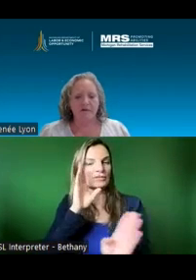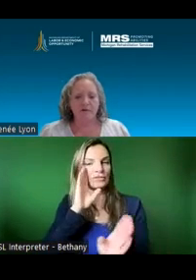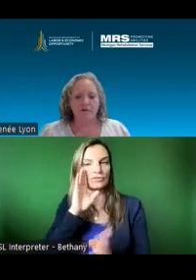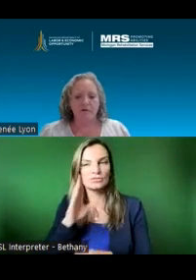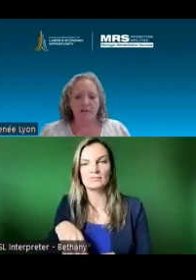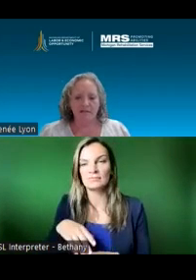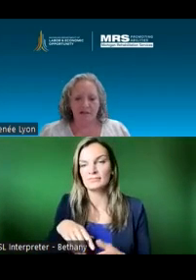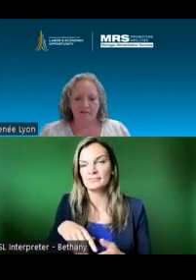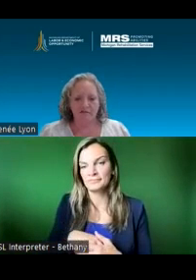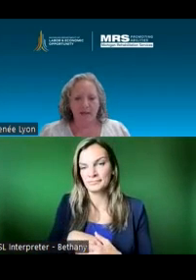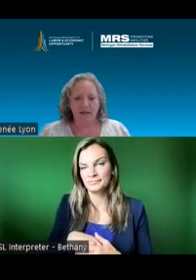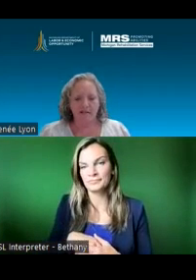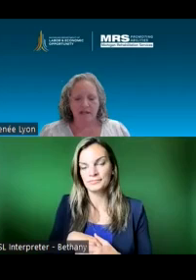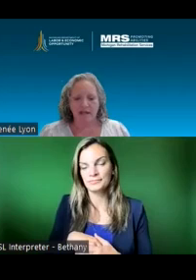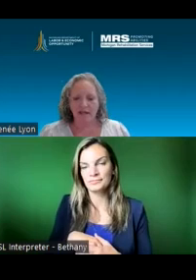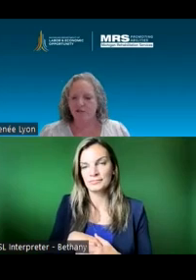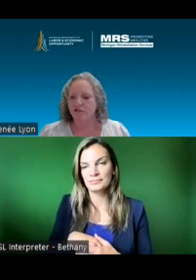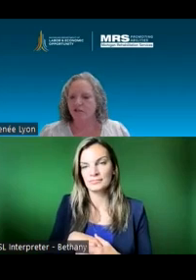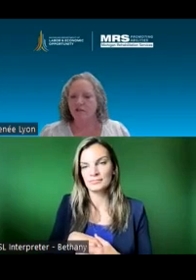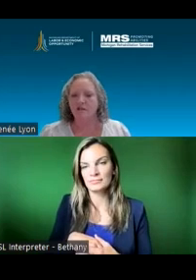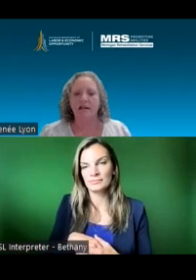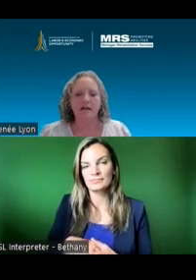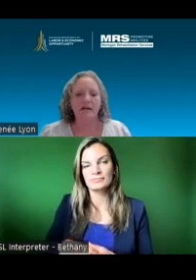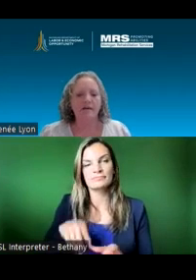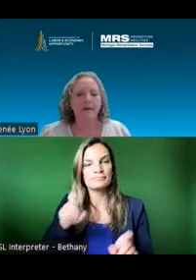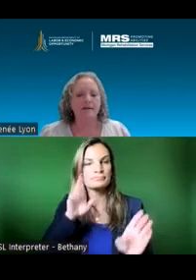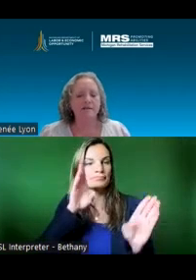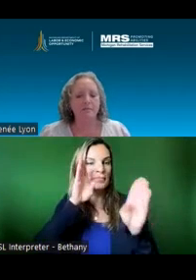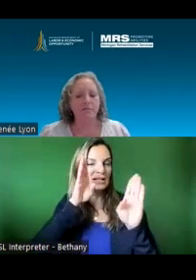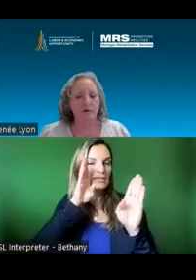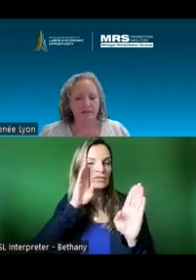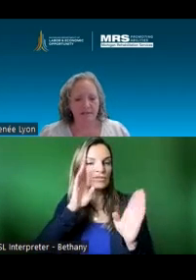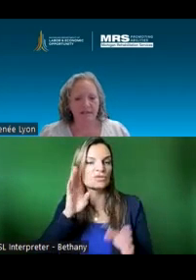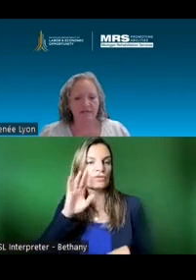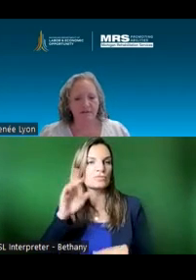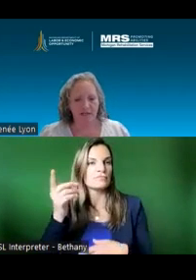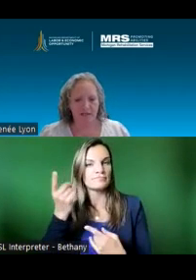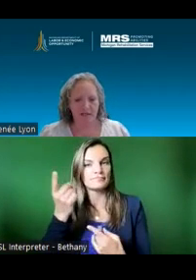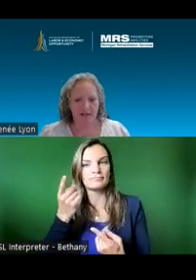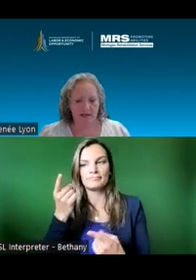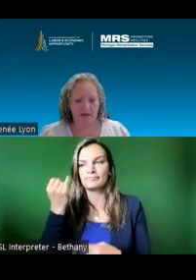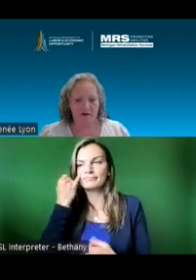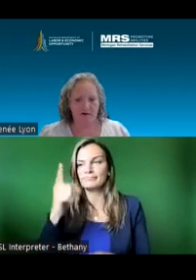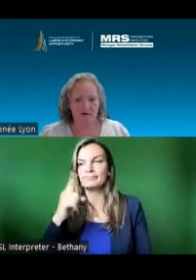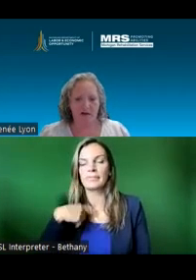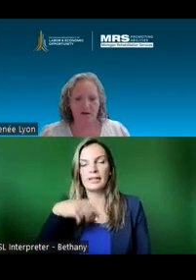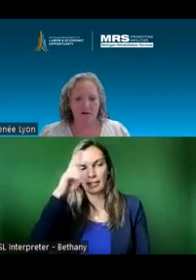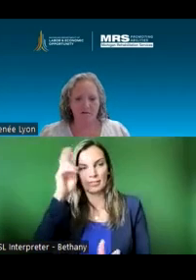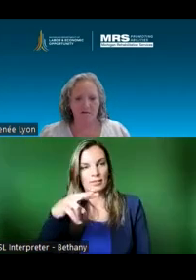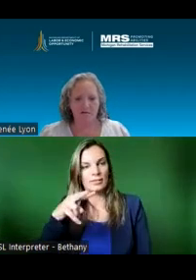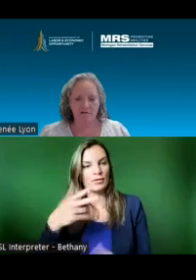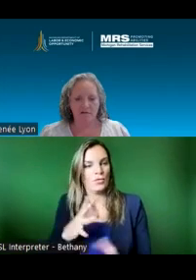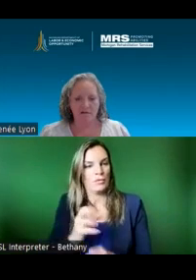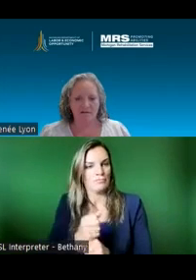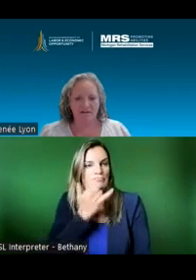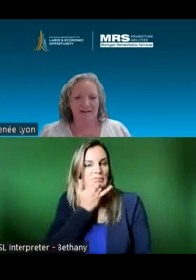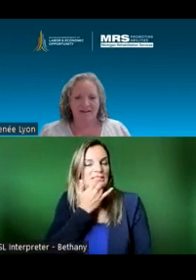their phone instead of paying attention, that could make some pretty significant errors.